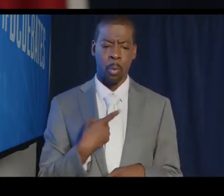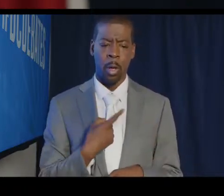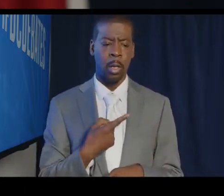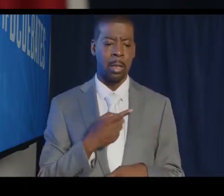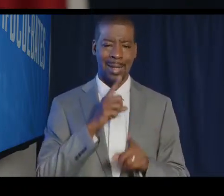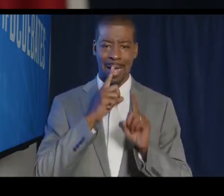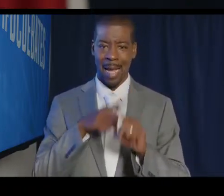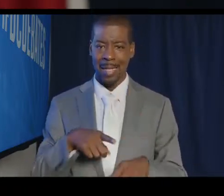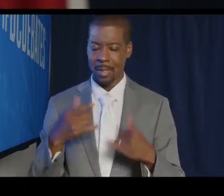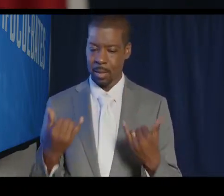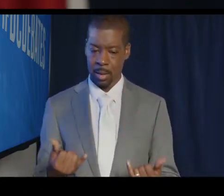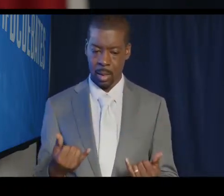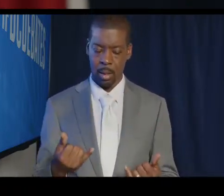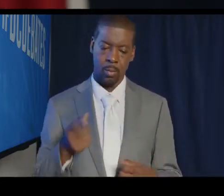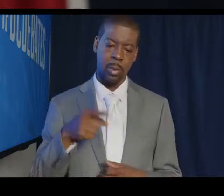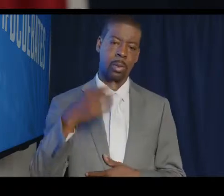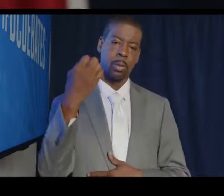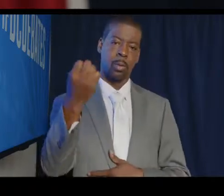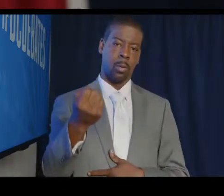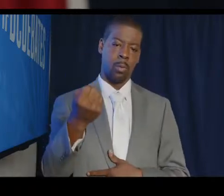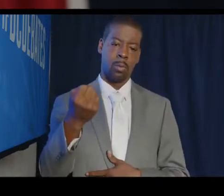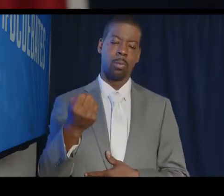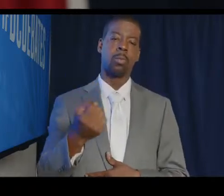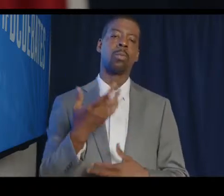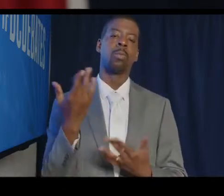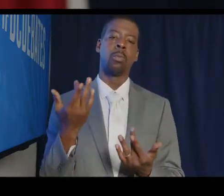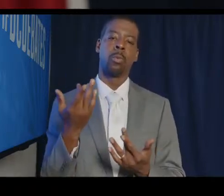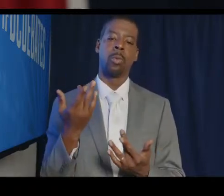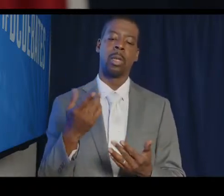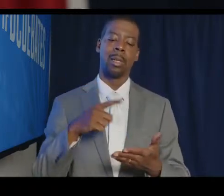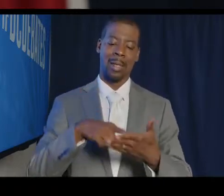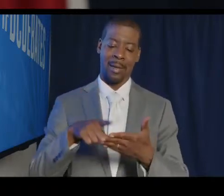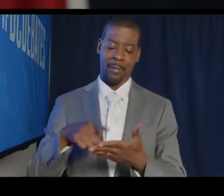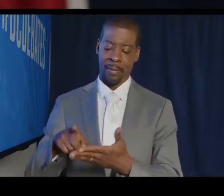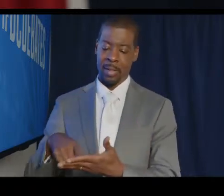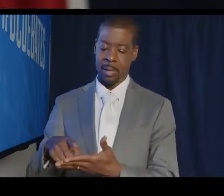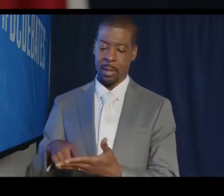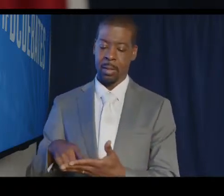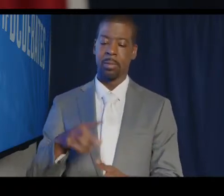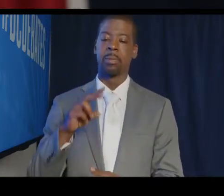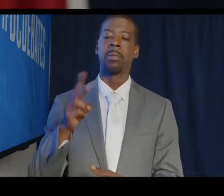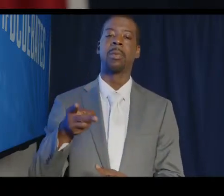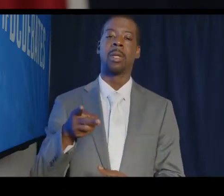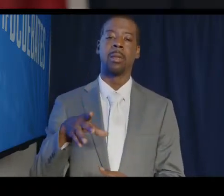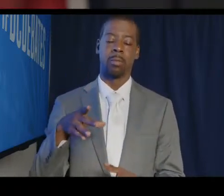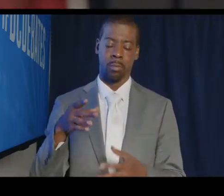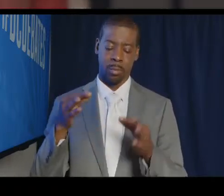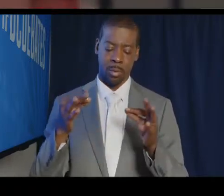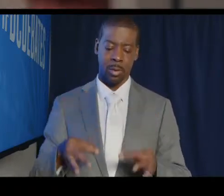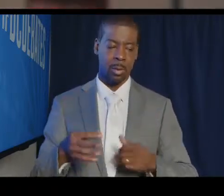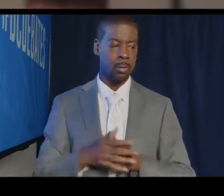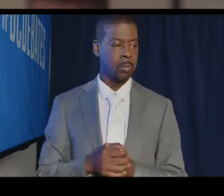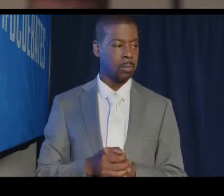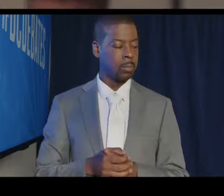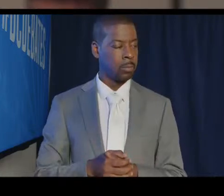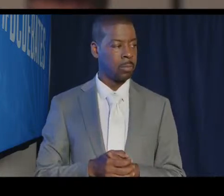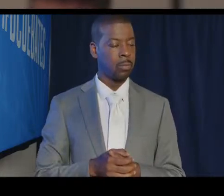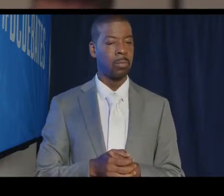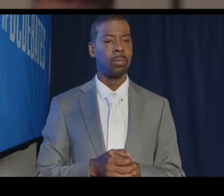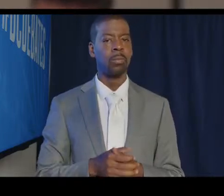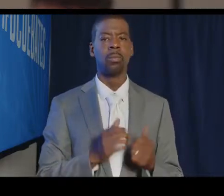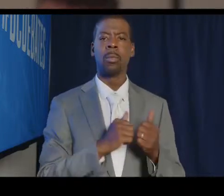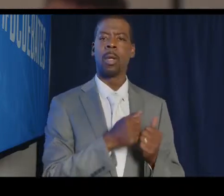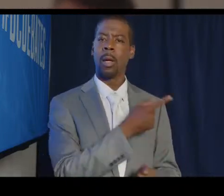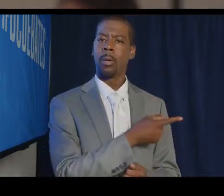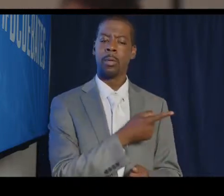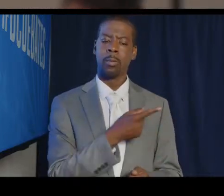quickly, it is best that we get to a good, thorough conclusion that people have faith in. Thank you. Councilmember Henderson, same question for you. How do you restore